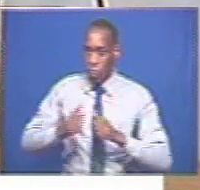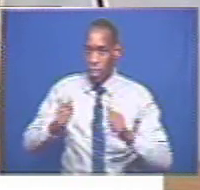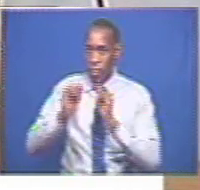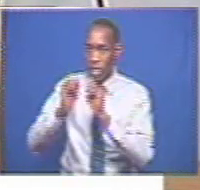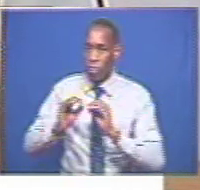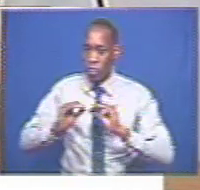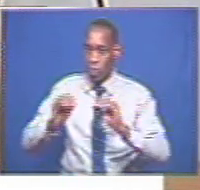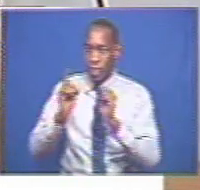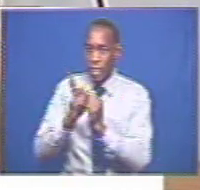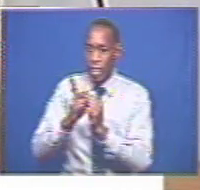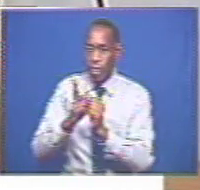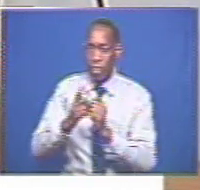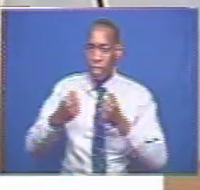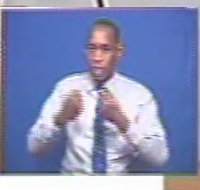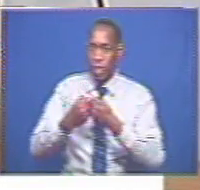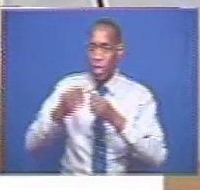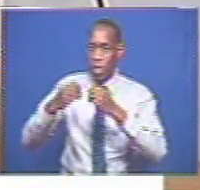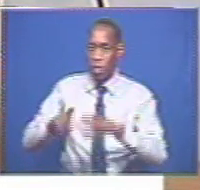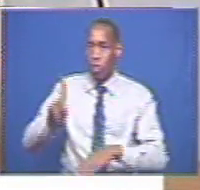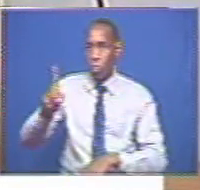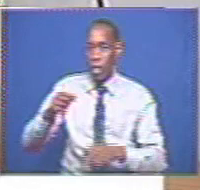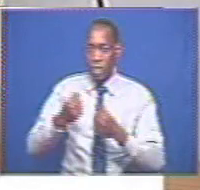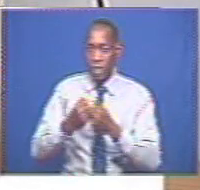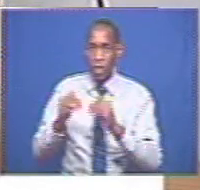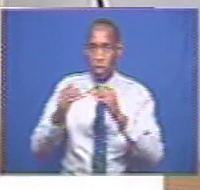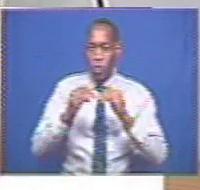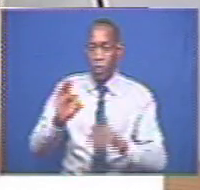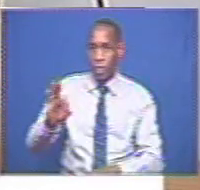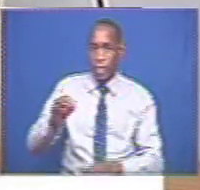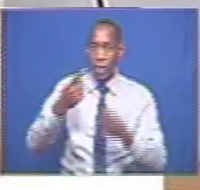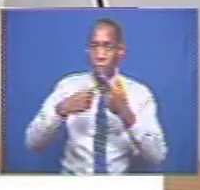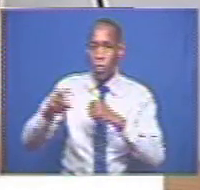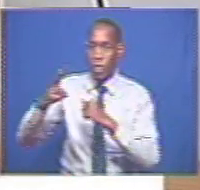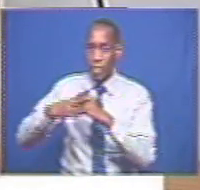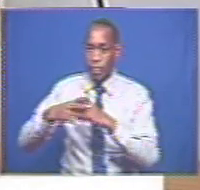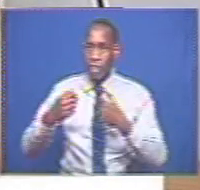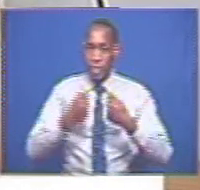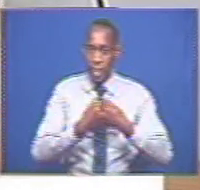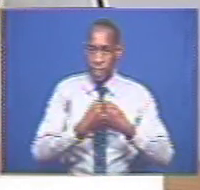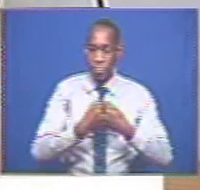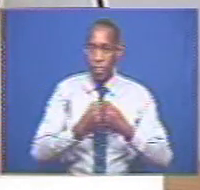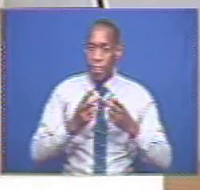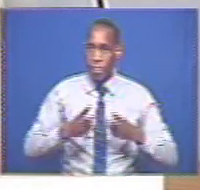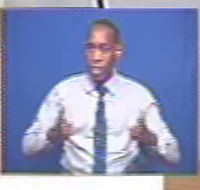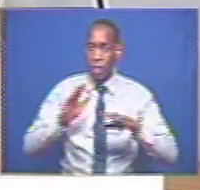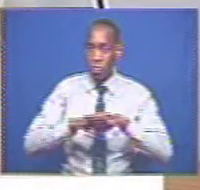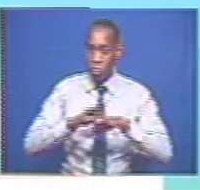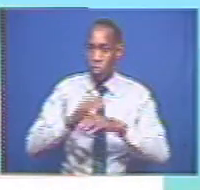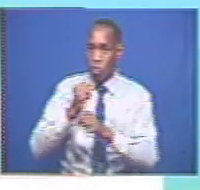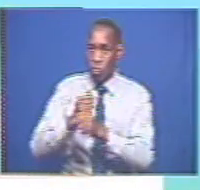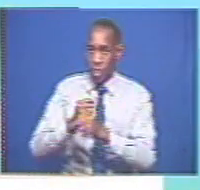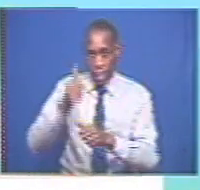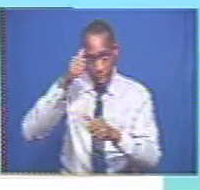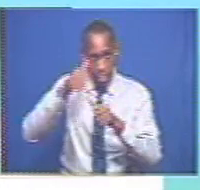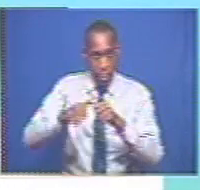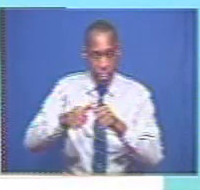11 matches on the trot. He has only lost 1 match and drawn 3 and won 7 matches. That is a very good one for the coach. And remember, he